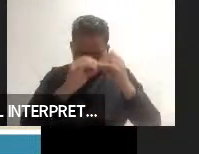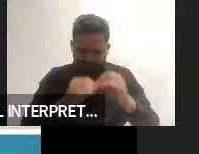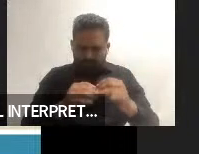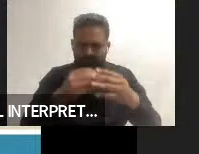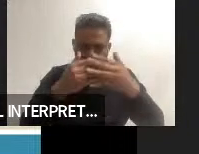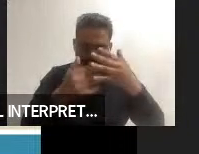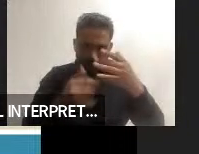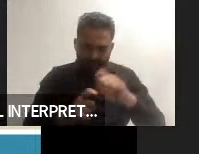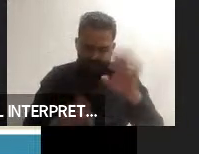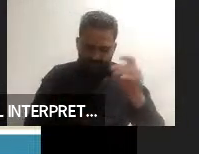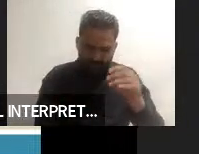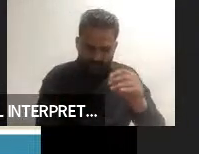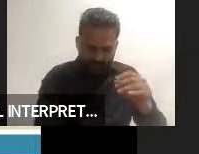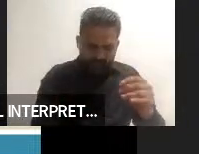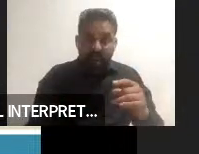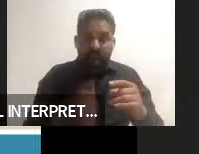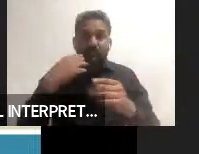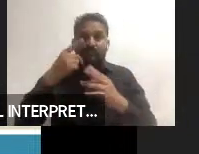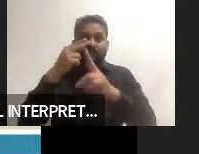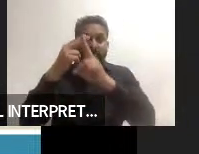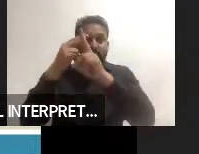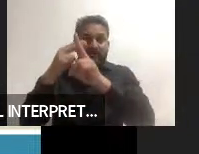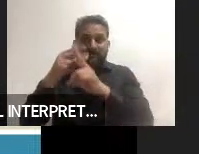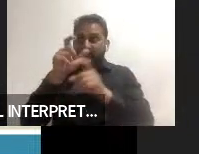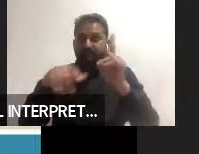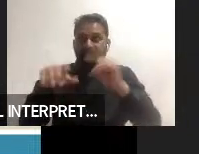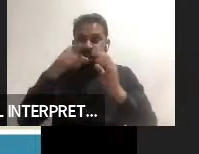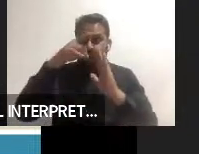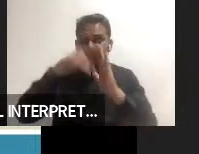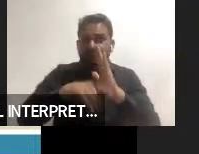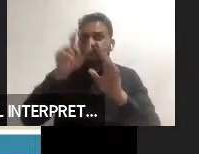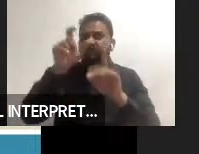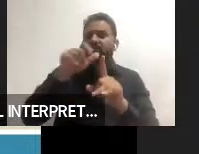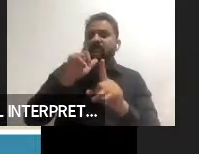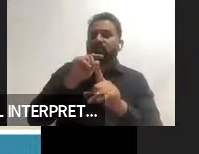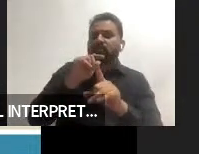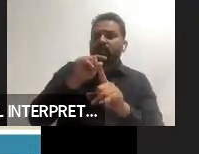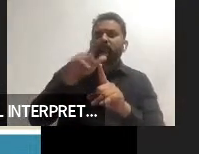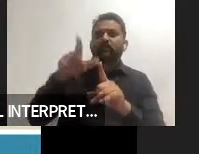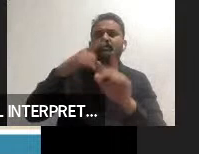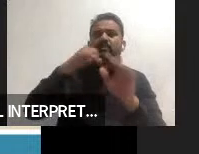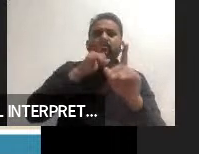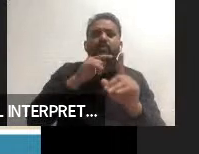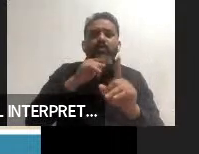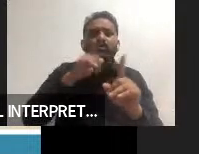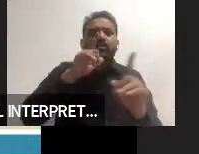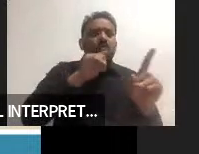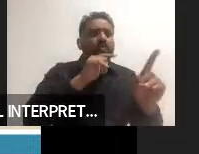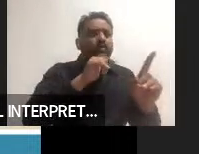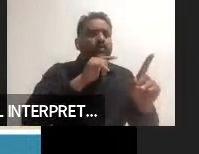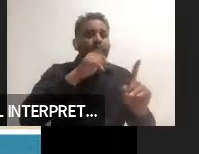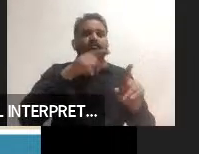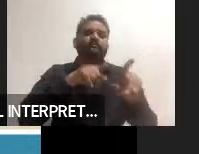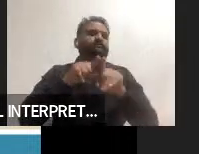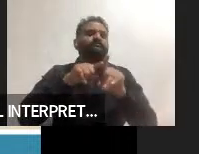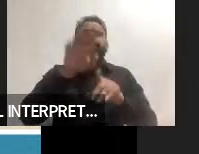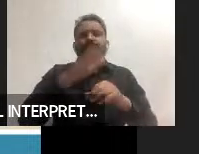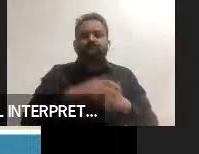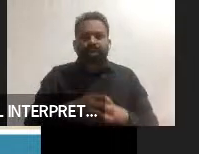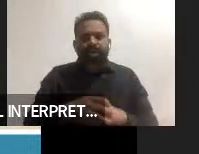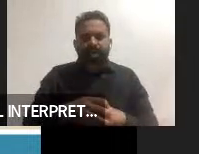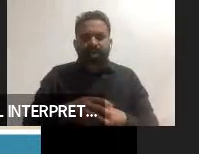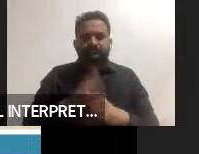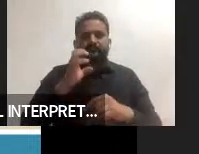are arranging that list, you should write a brief description about the person. Say, for example,